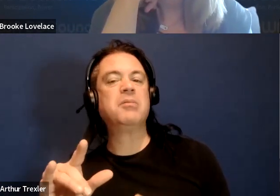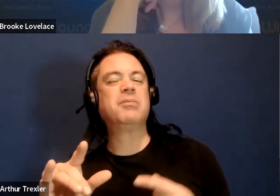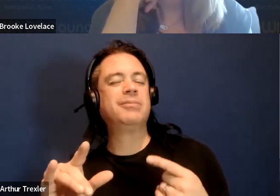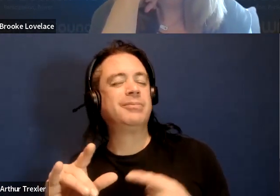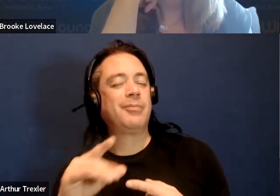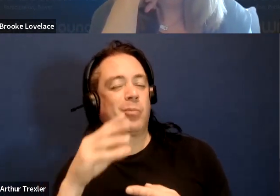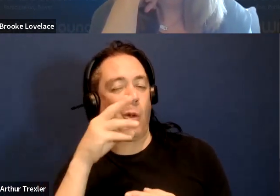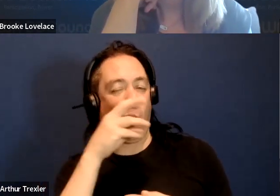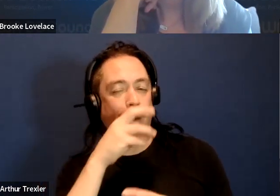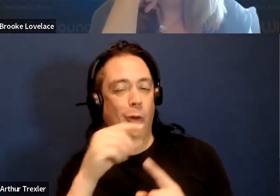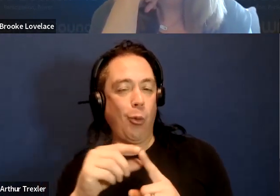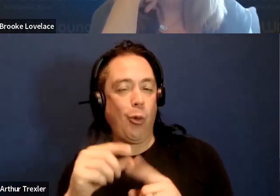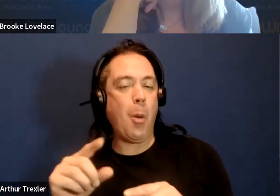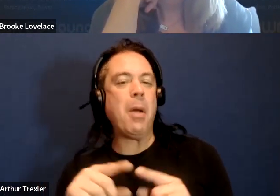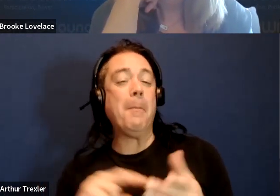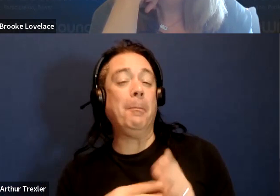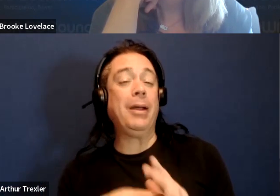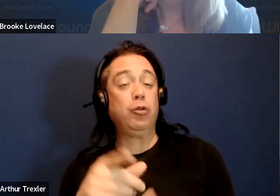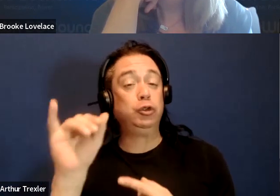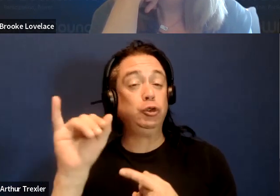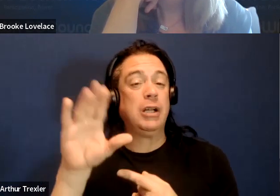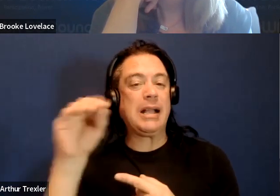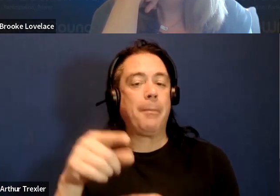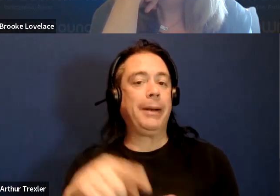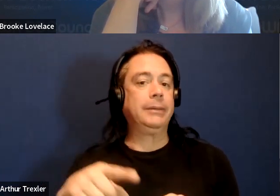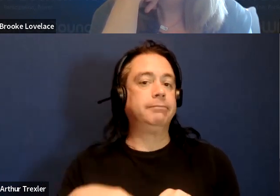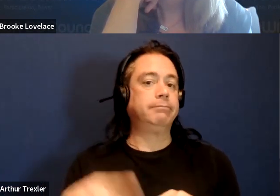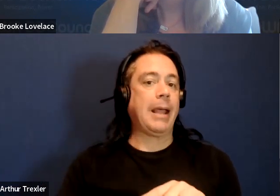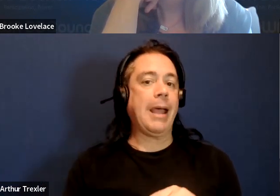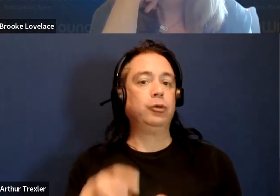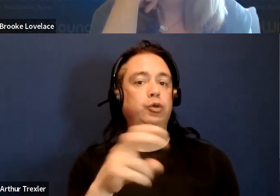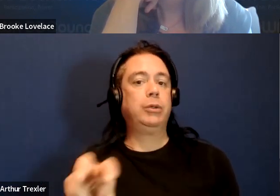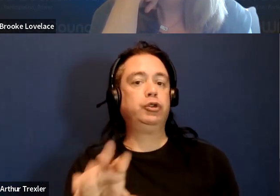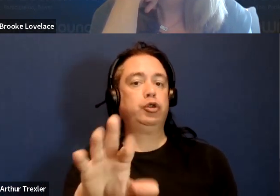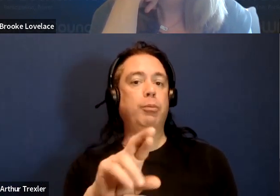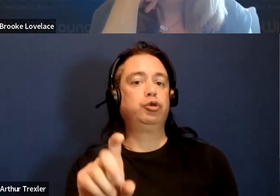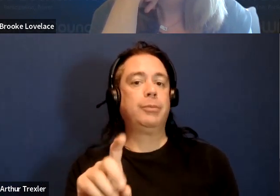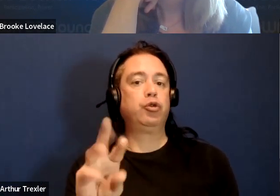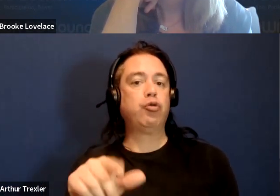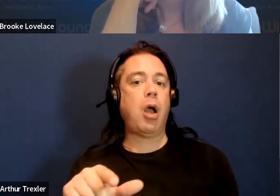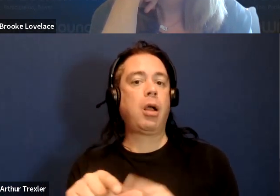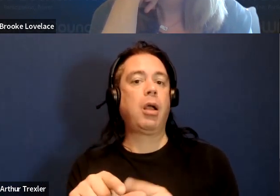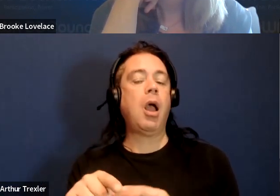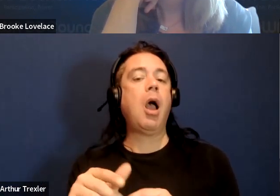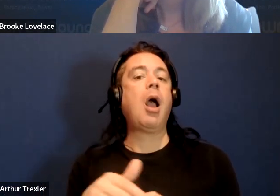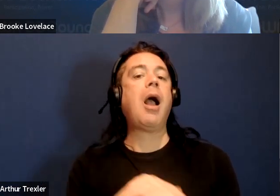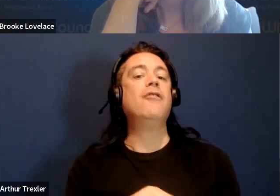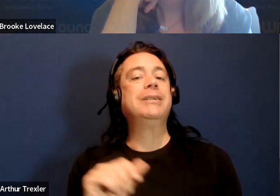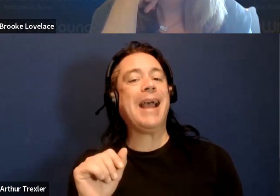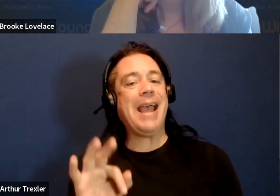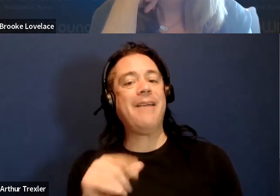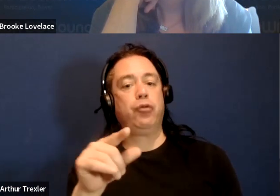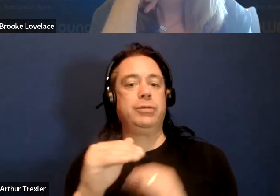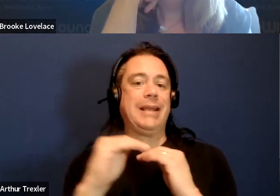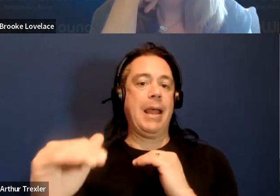weird word for it, but it basically means your insurance company cannot switch your prescription drug coverage if you're stable